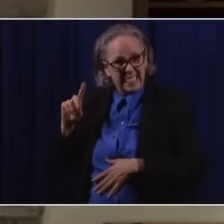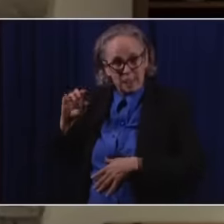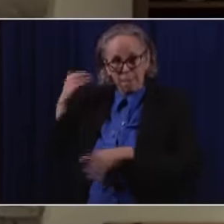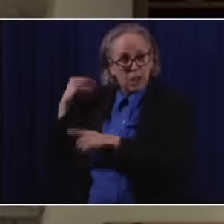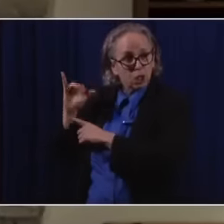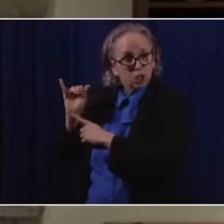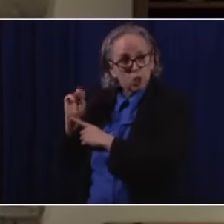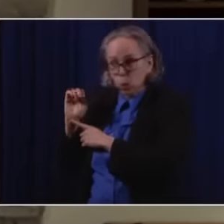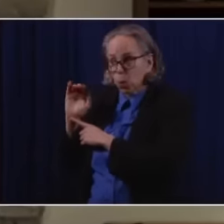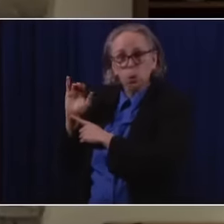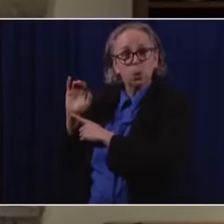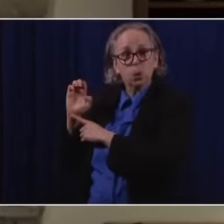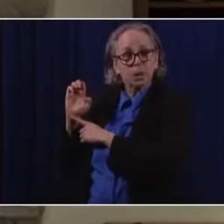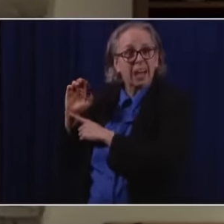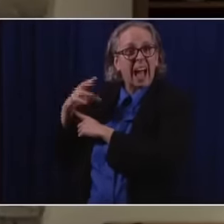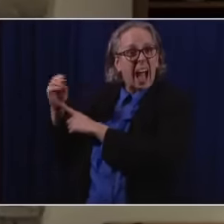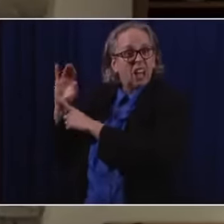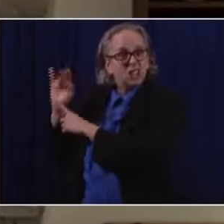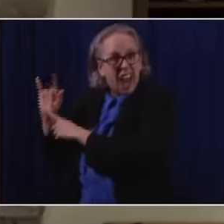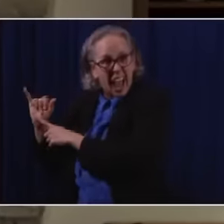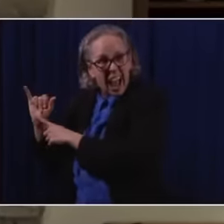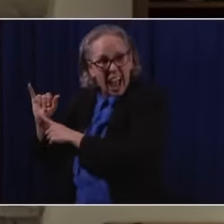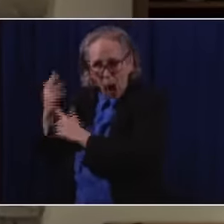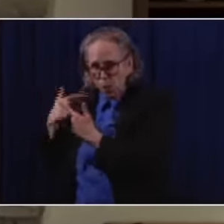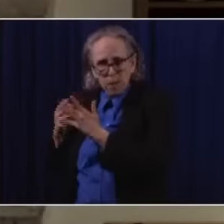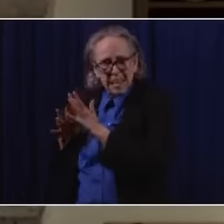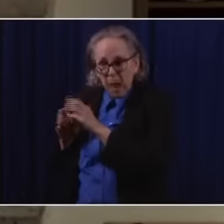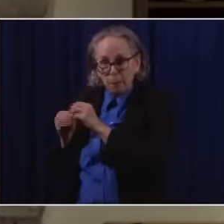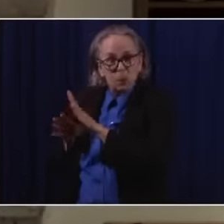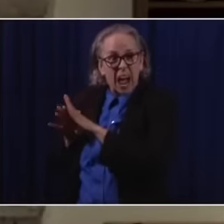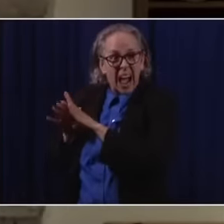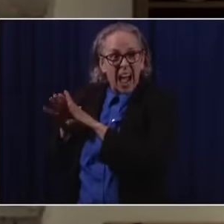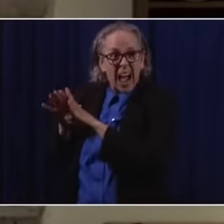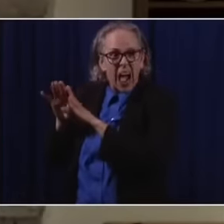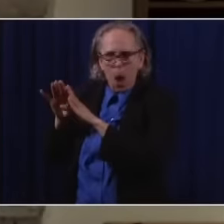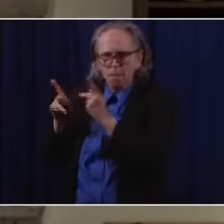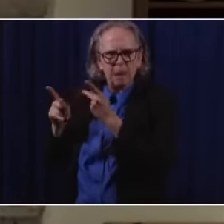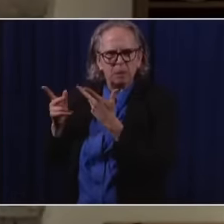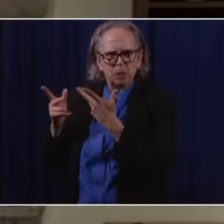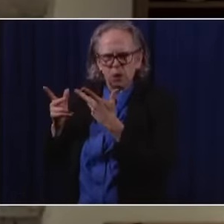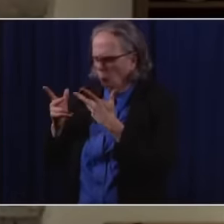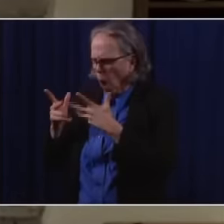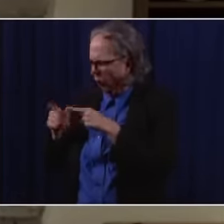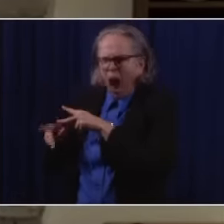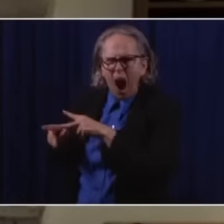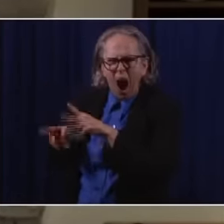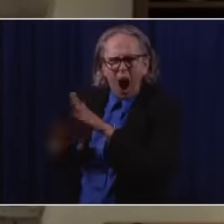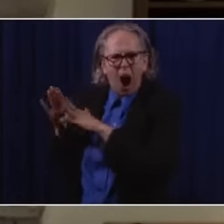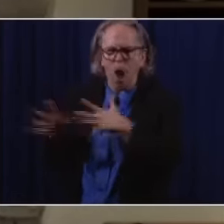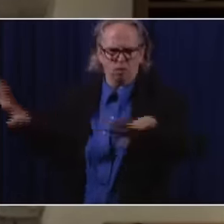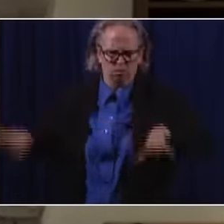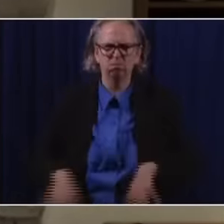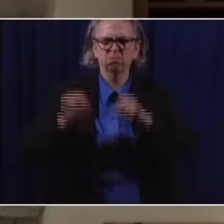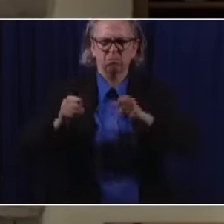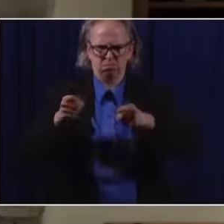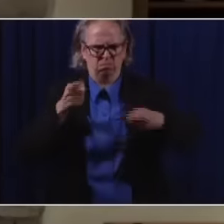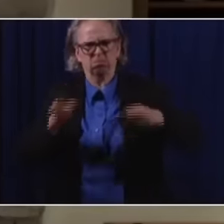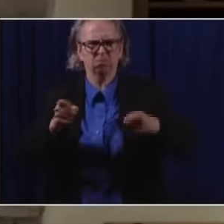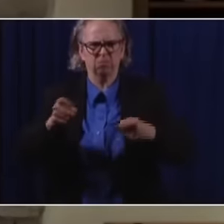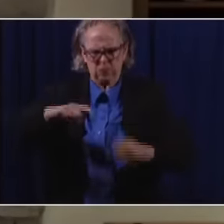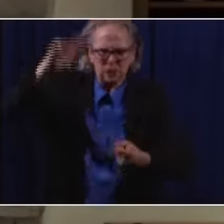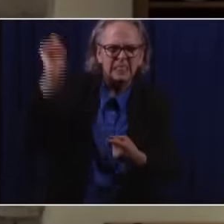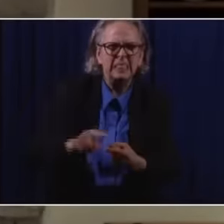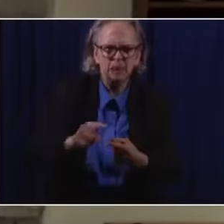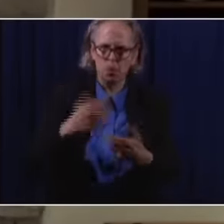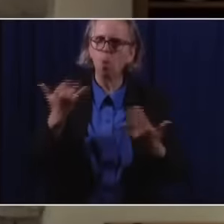we saw that surge, we knocked that surge down. And how did we do it? Well, one of the main ways